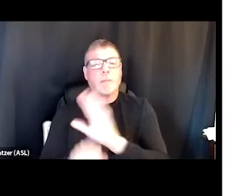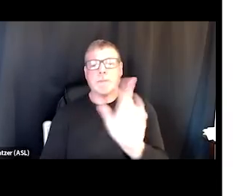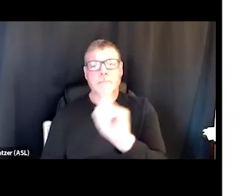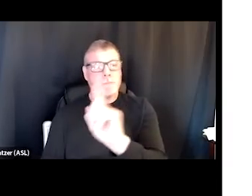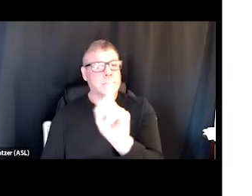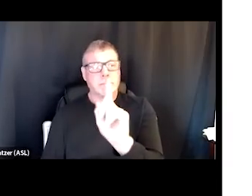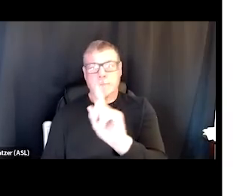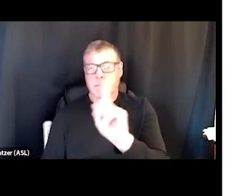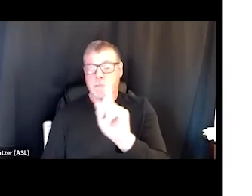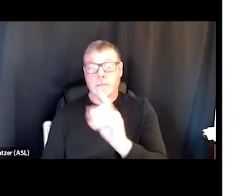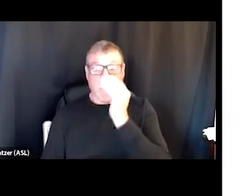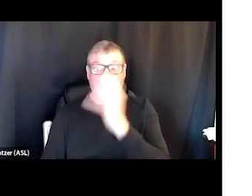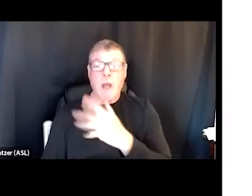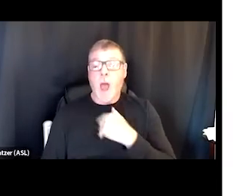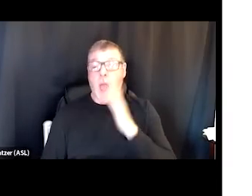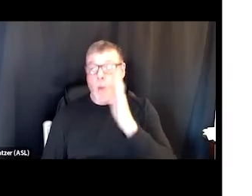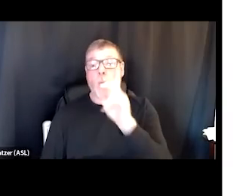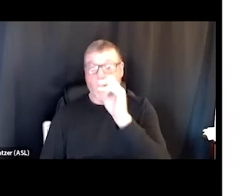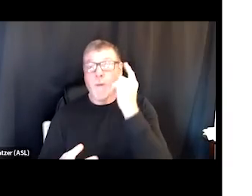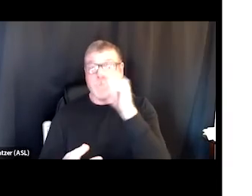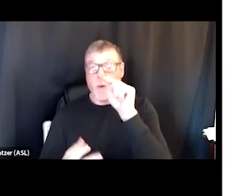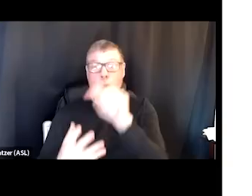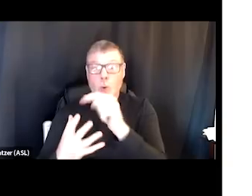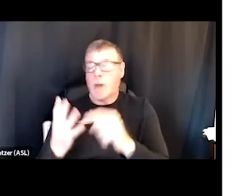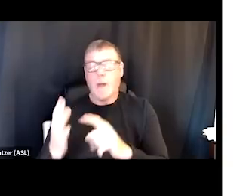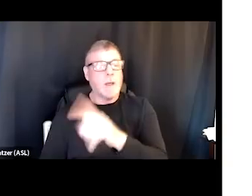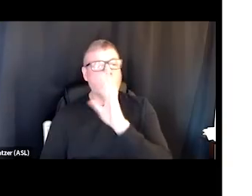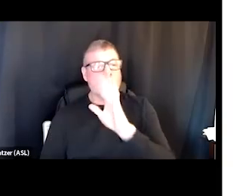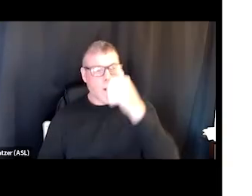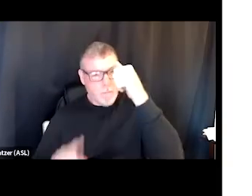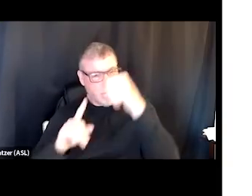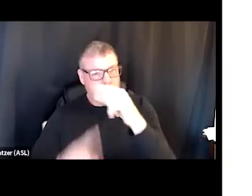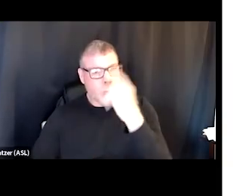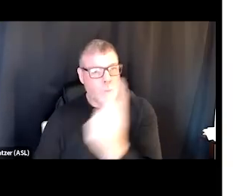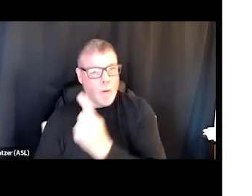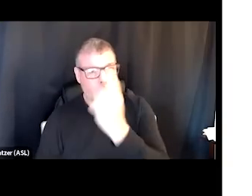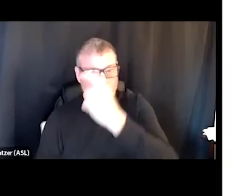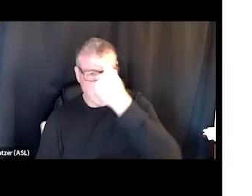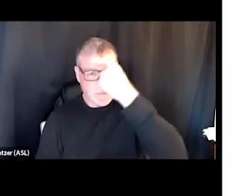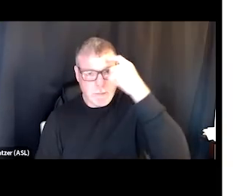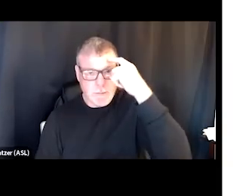Never tell them you're going to do something you're not going to do, because they will always remember that.